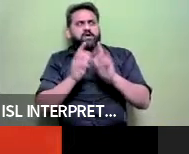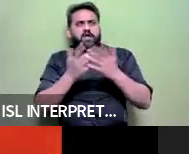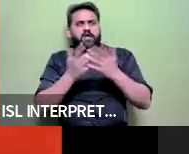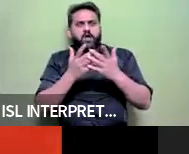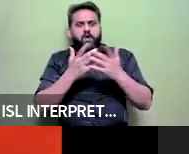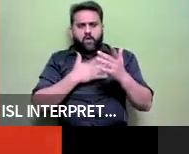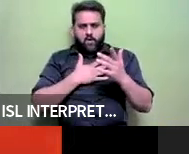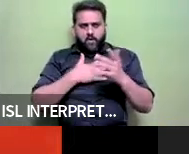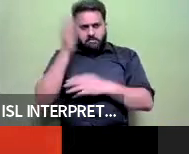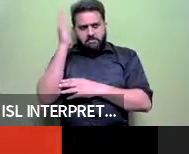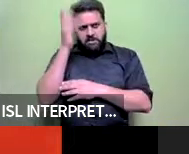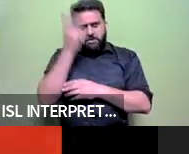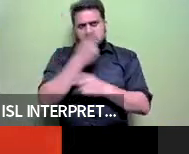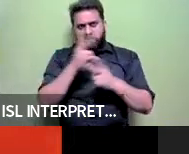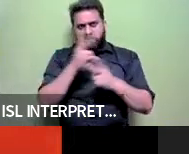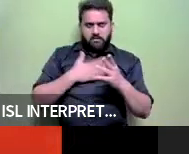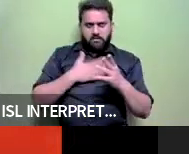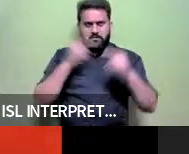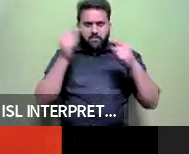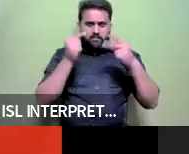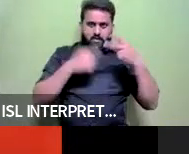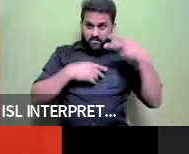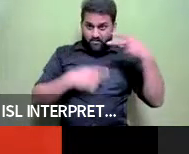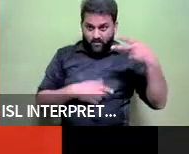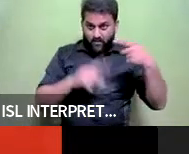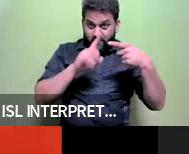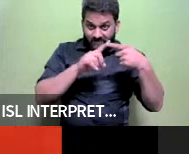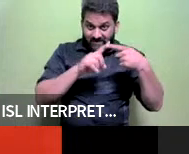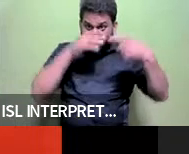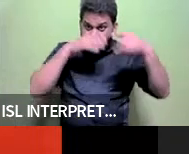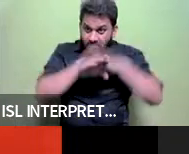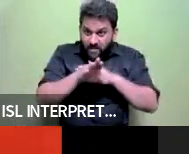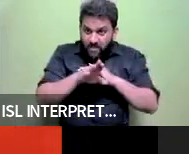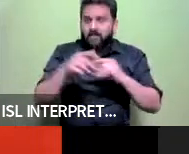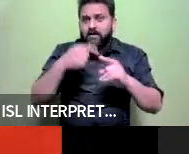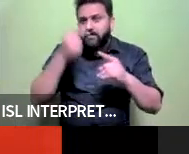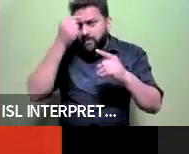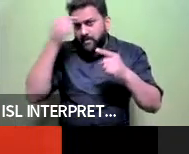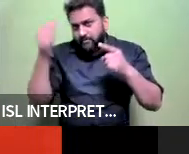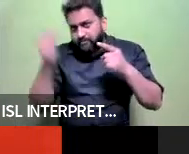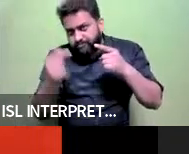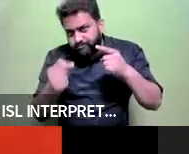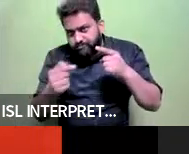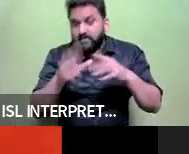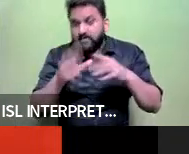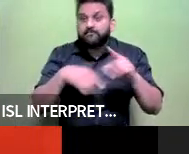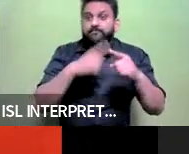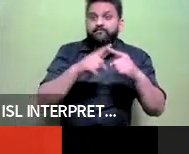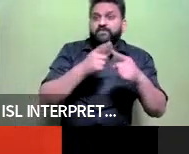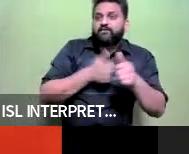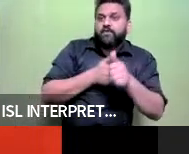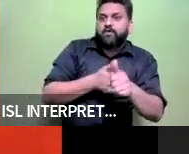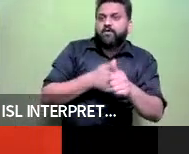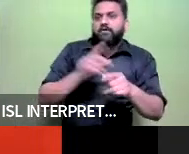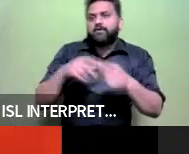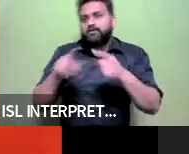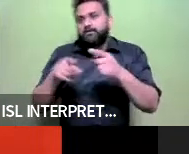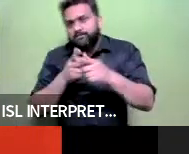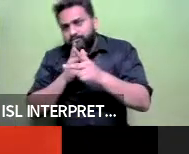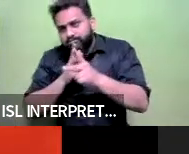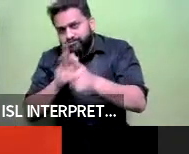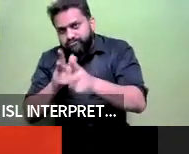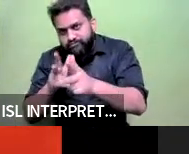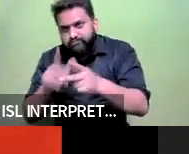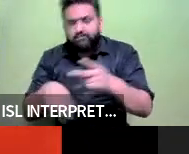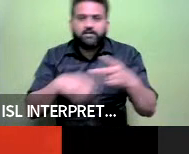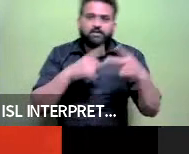will present 2 points under 1 point. I have 2 sub points, and I will follow one by one. So in that way, there will be no